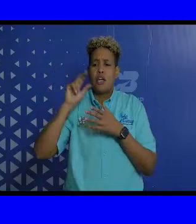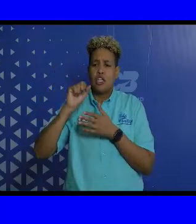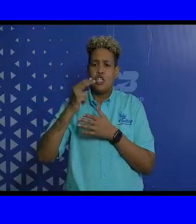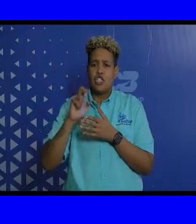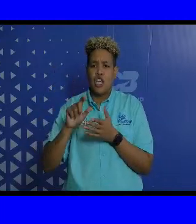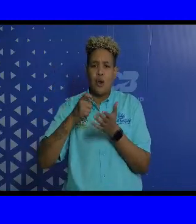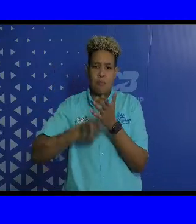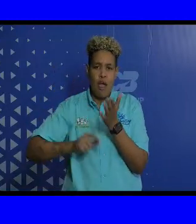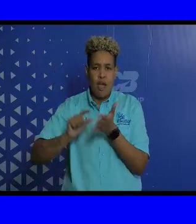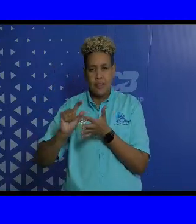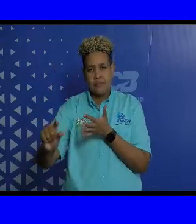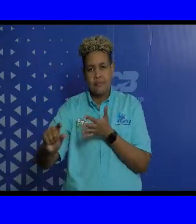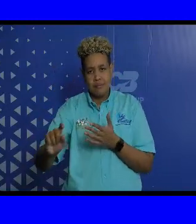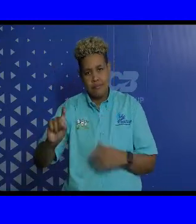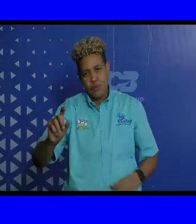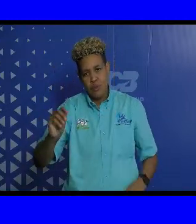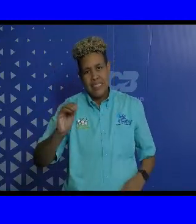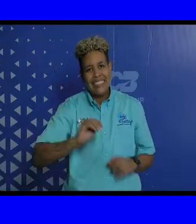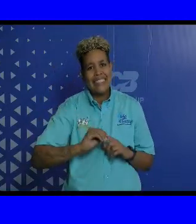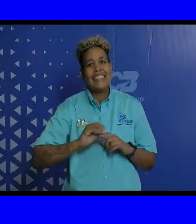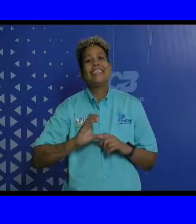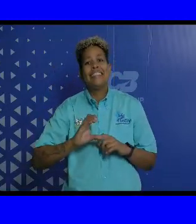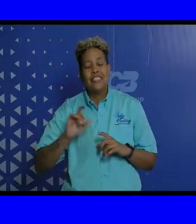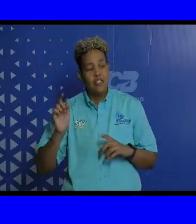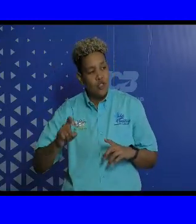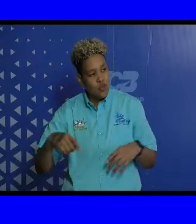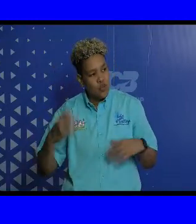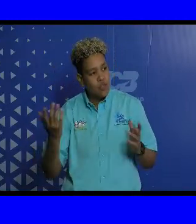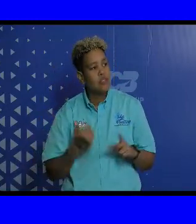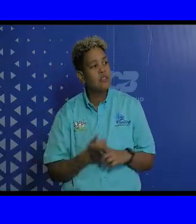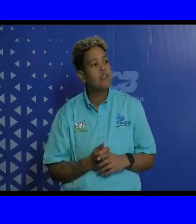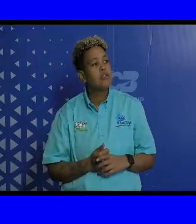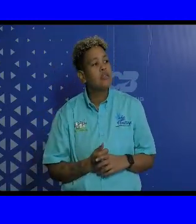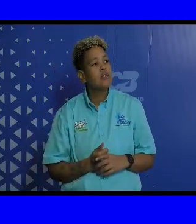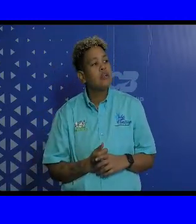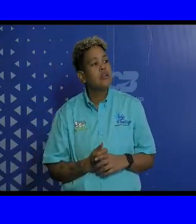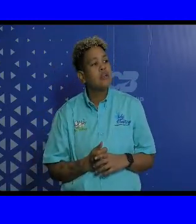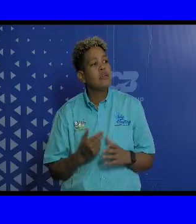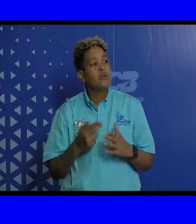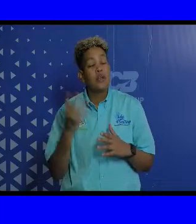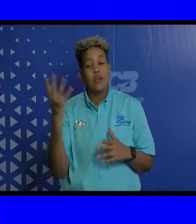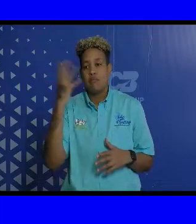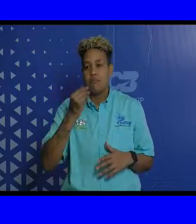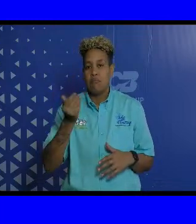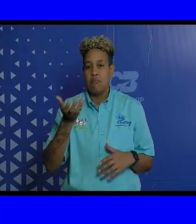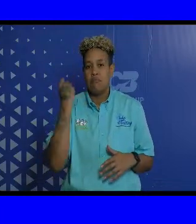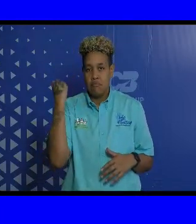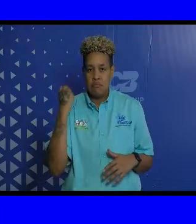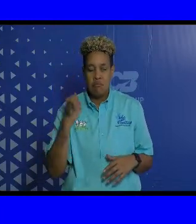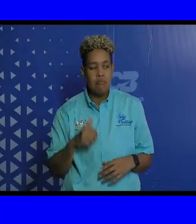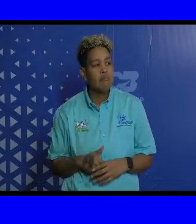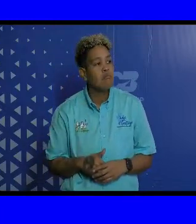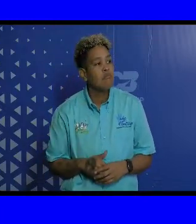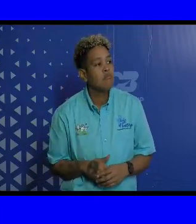All of this should translate into a higher share price with an attractive dividend yield.